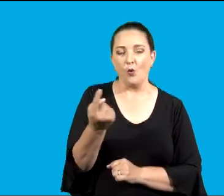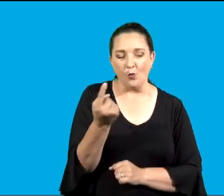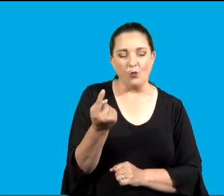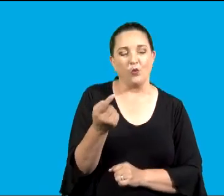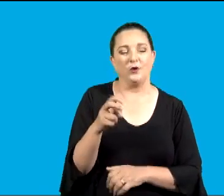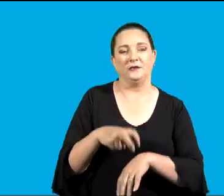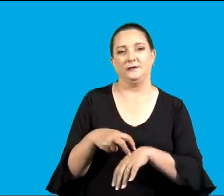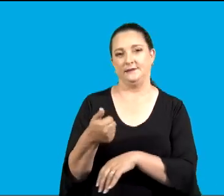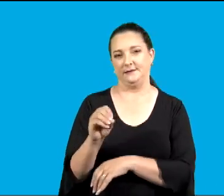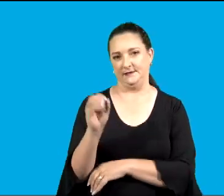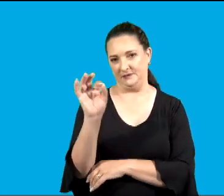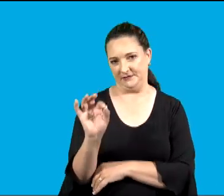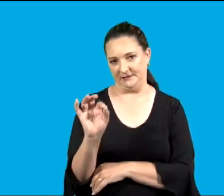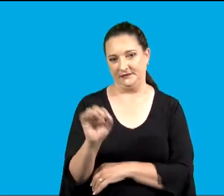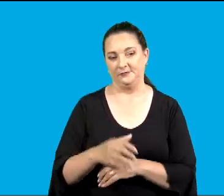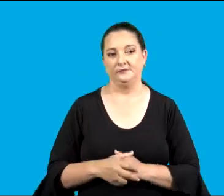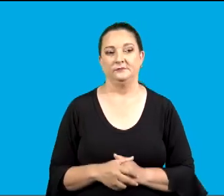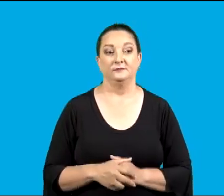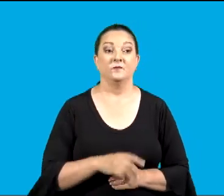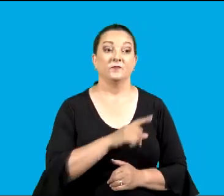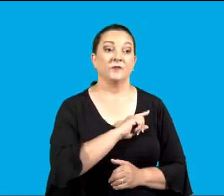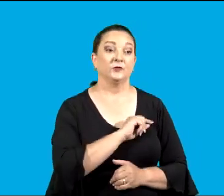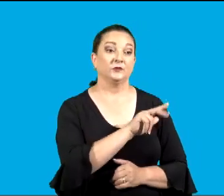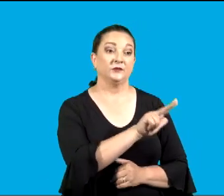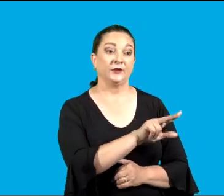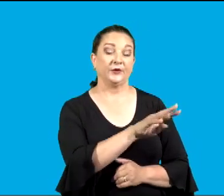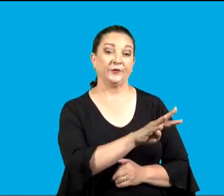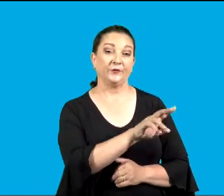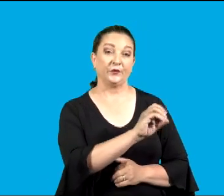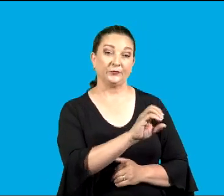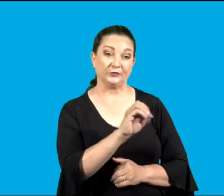of that. And when I get 60% of that, that is